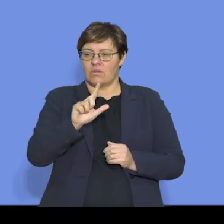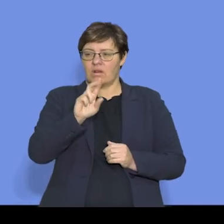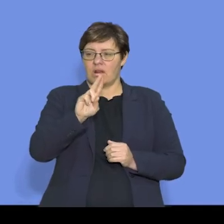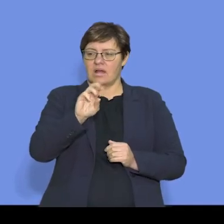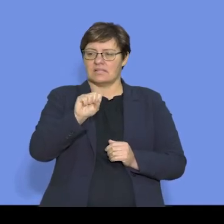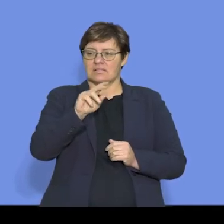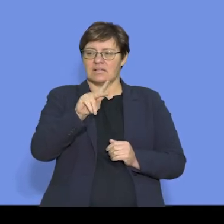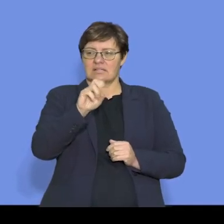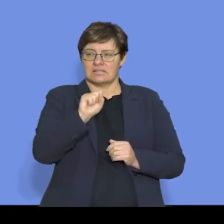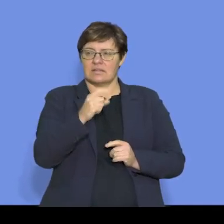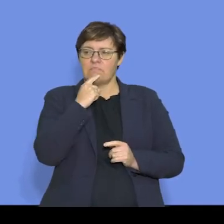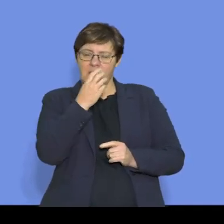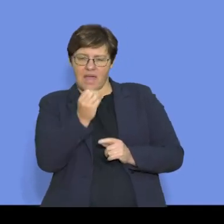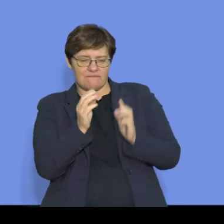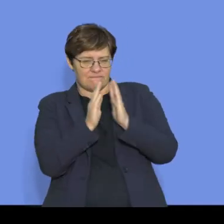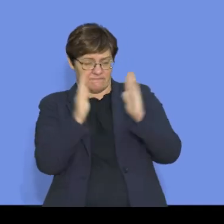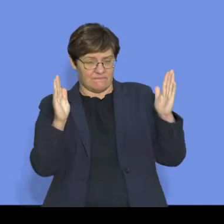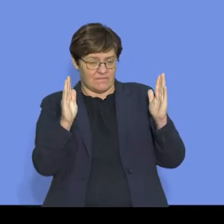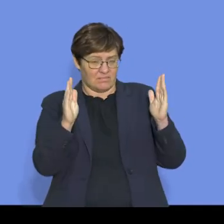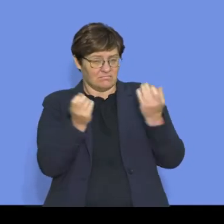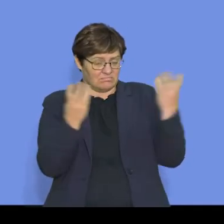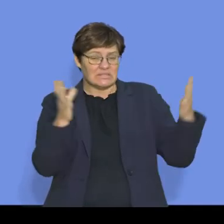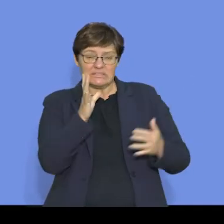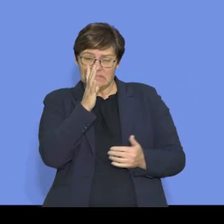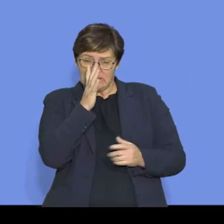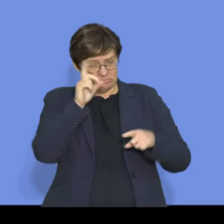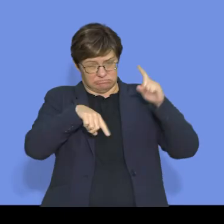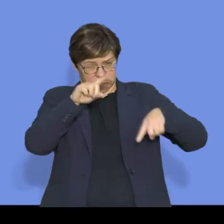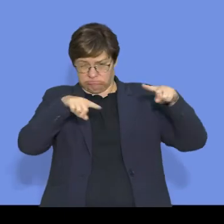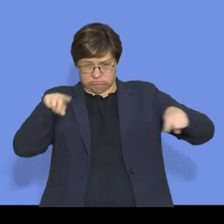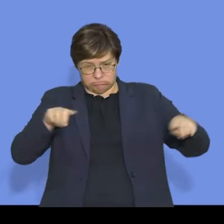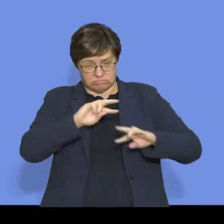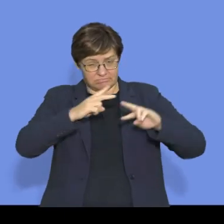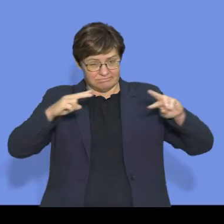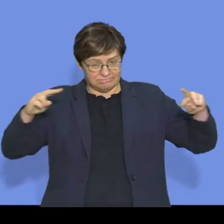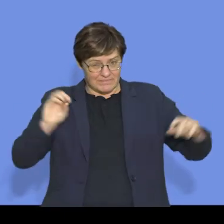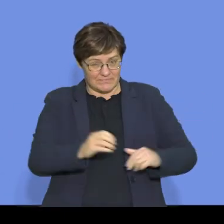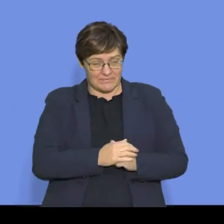mollusks, and there's actually quite a lot of different types of mollusks.